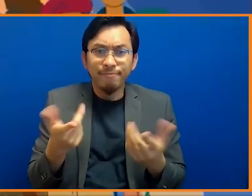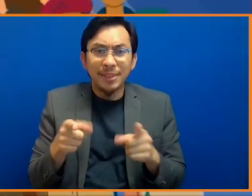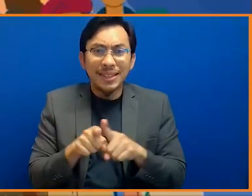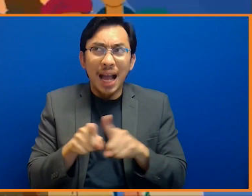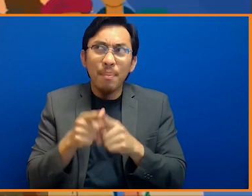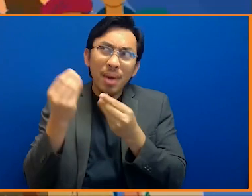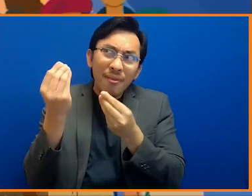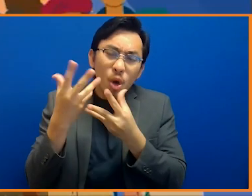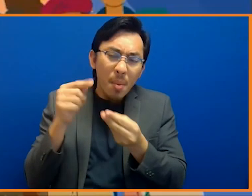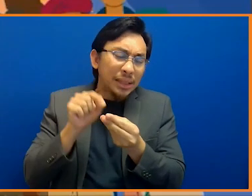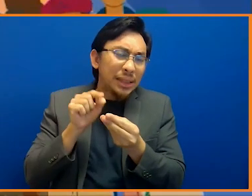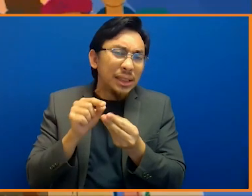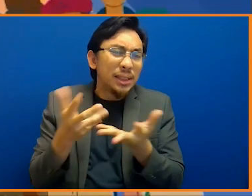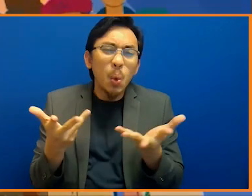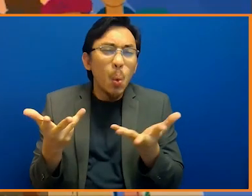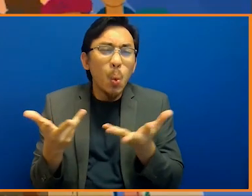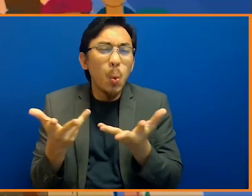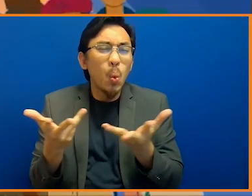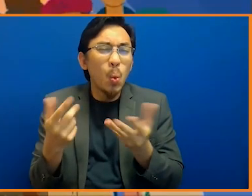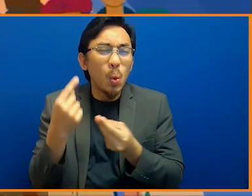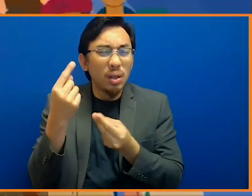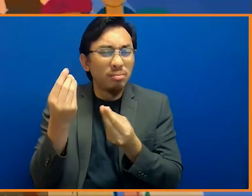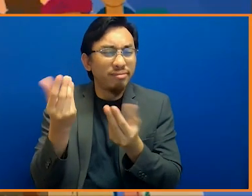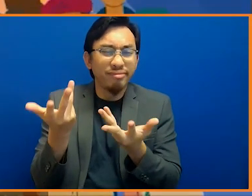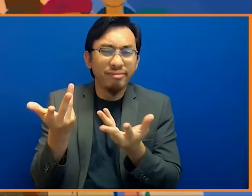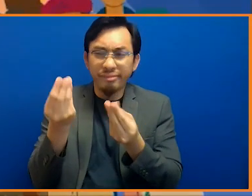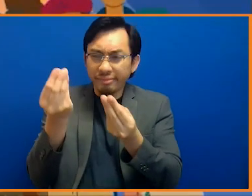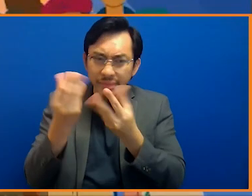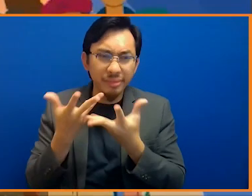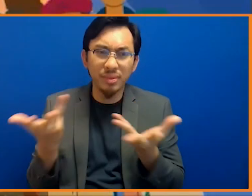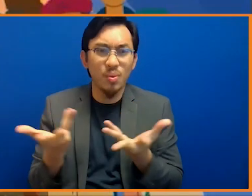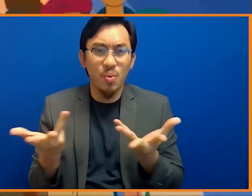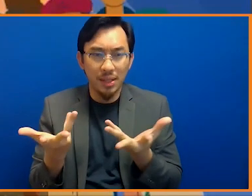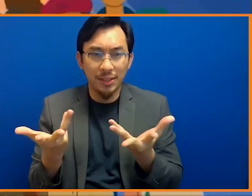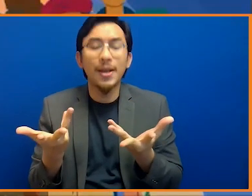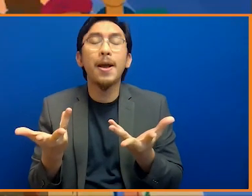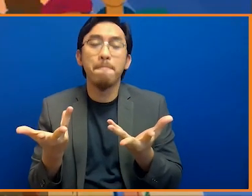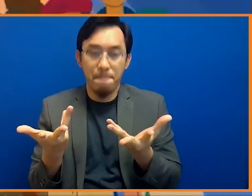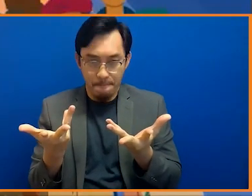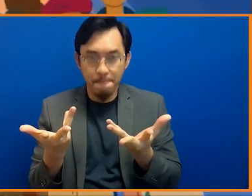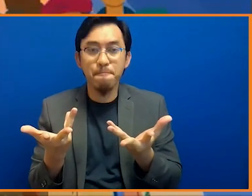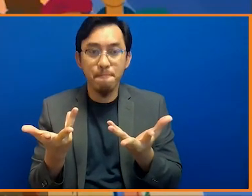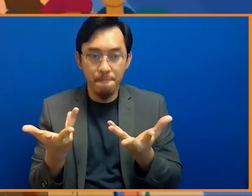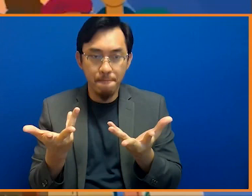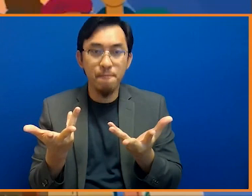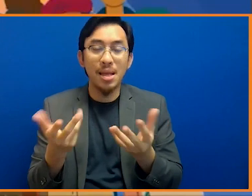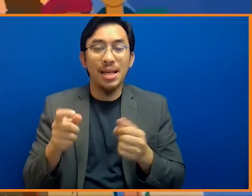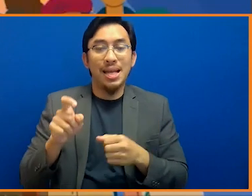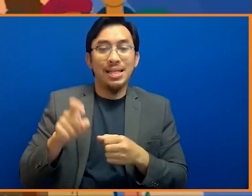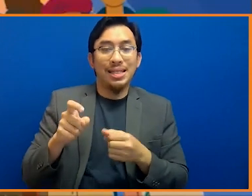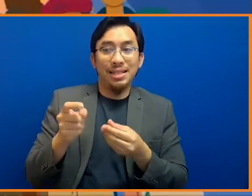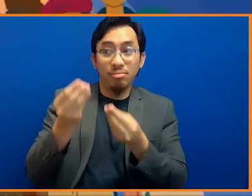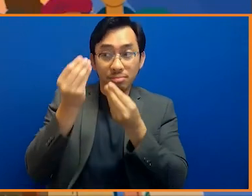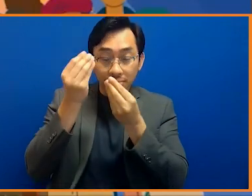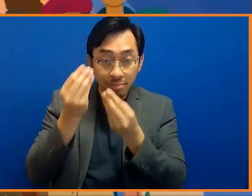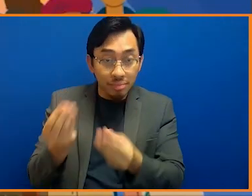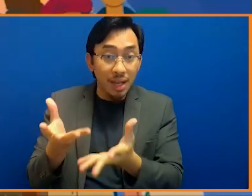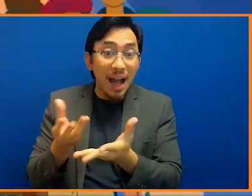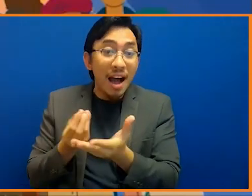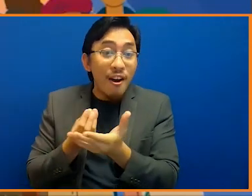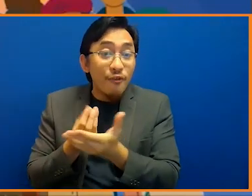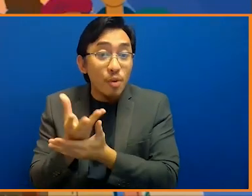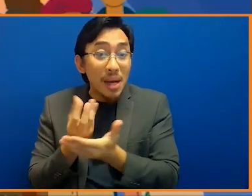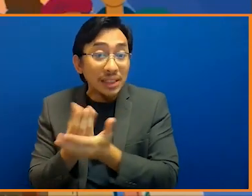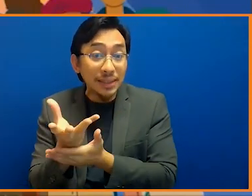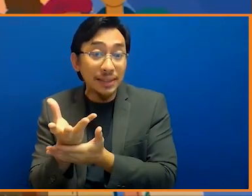will be received by the community. So to facilitate and also to accommodate